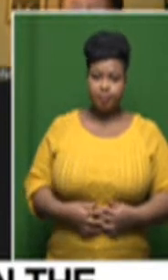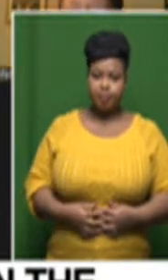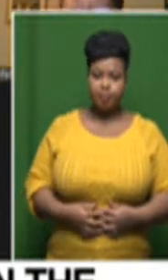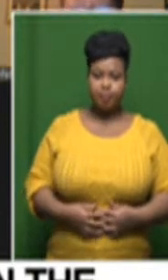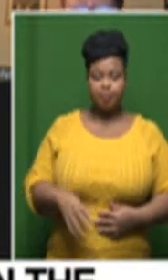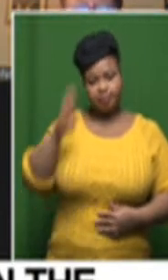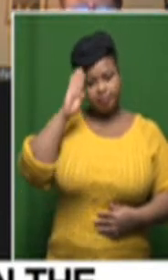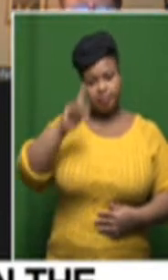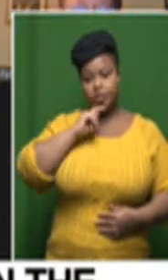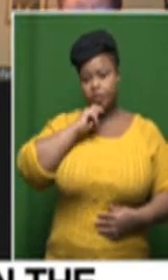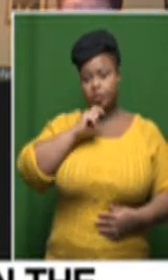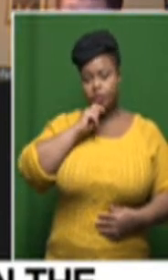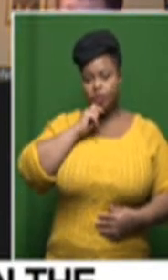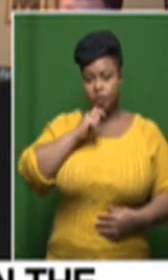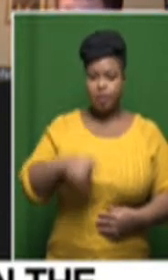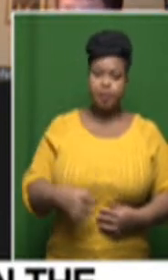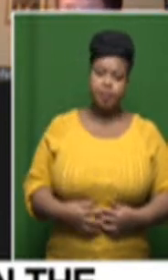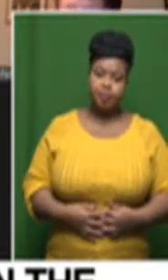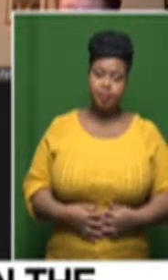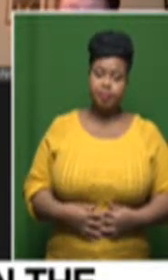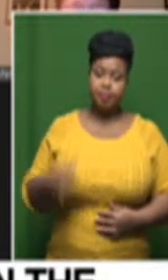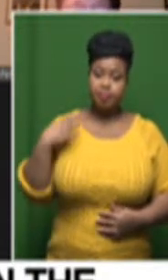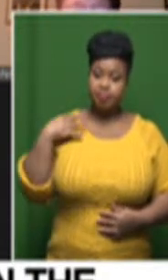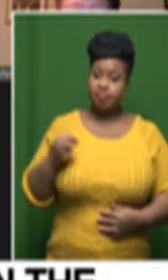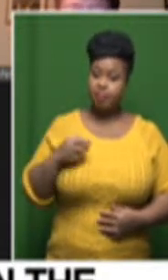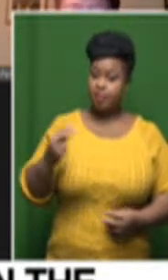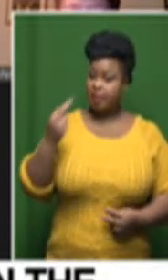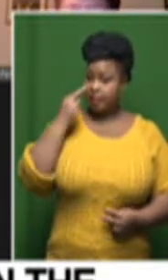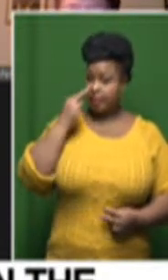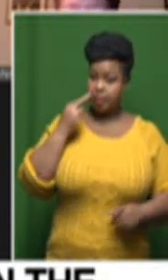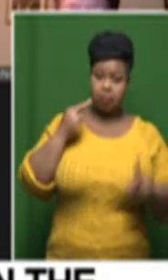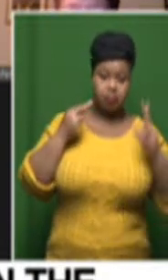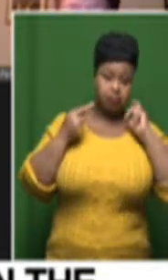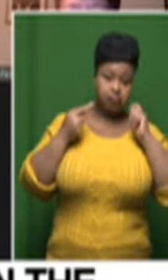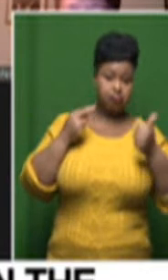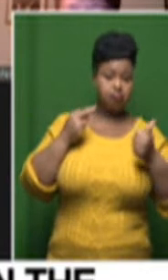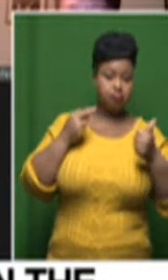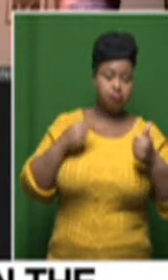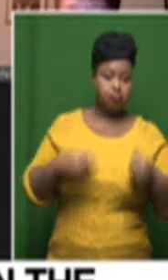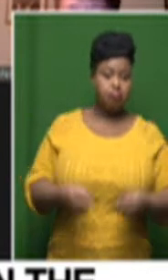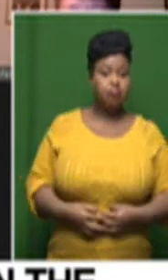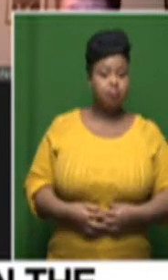Good morning, Honourable Minister. Can you see and hear me now?